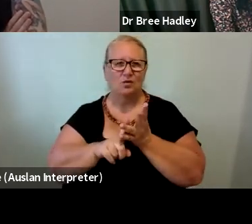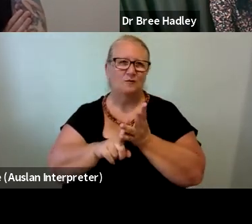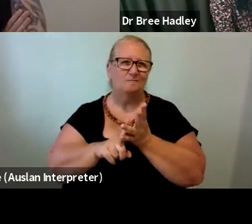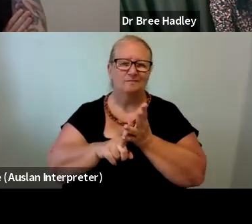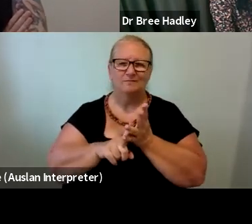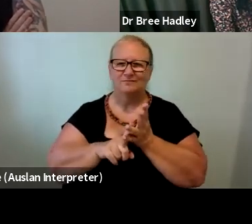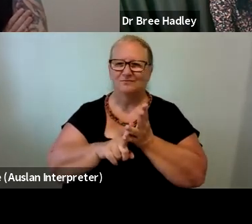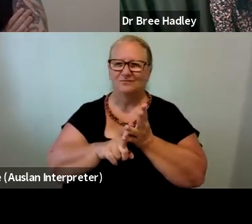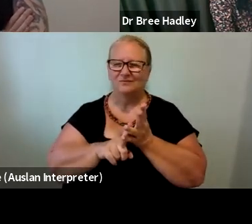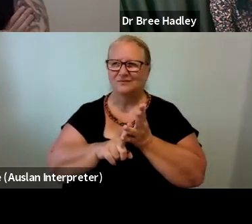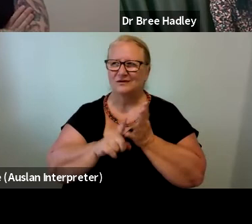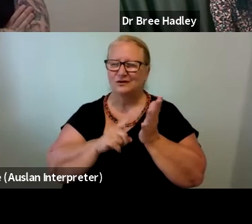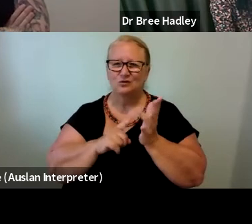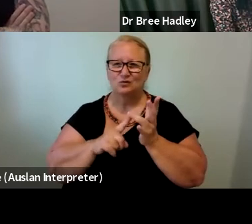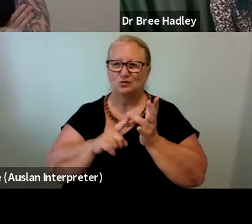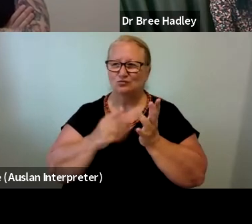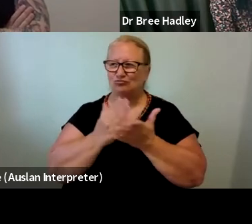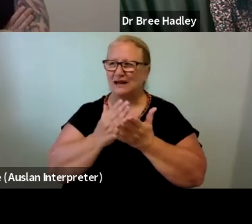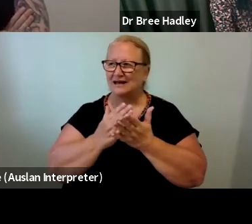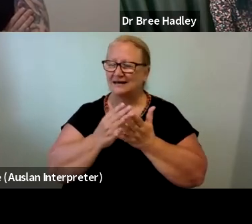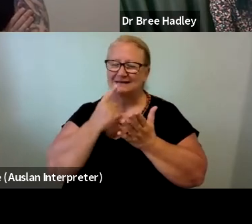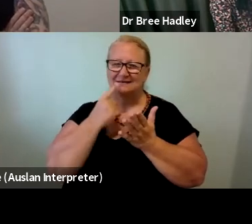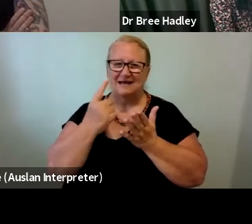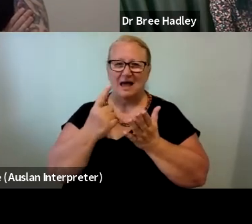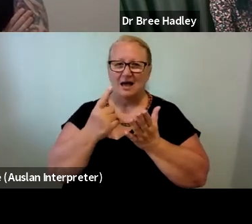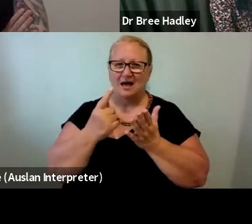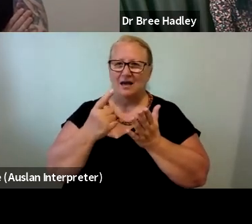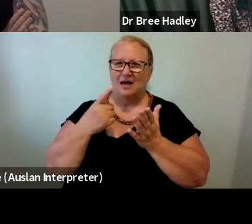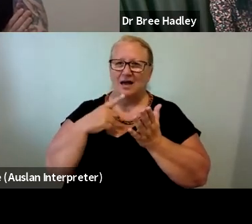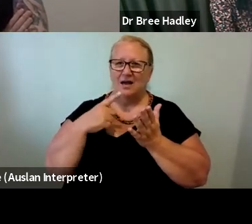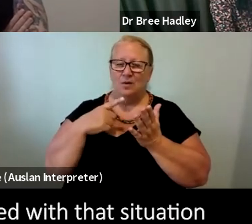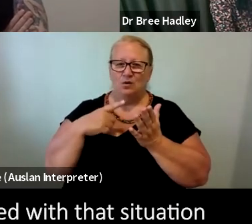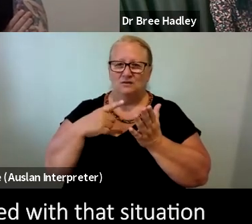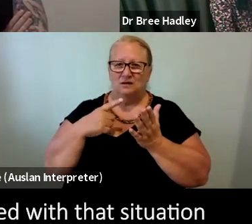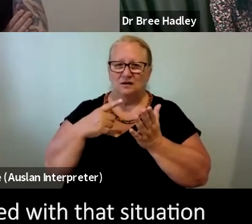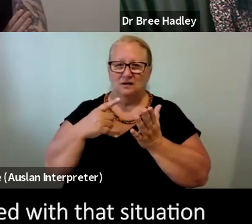up by going, it's kind of, because I'm always asked, like,